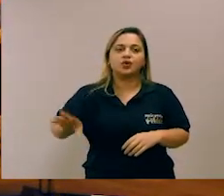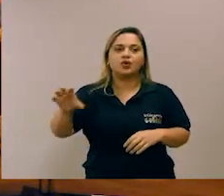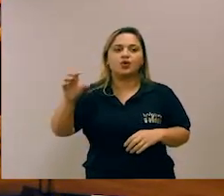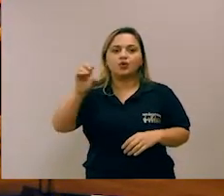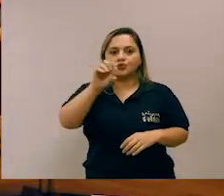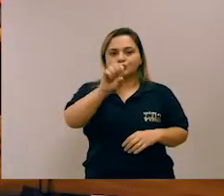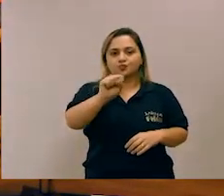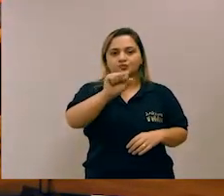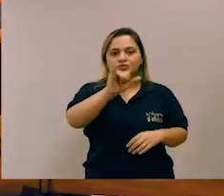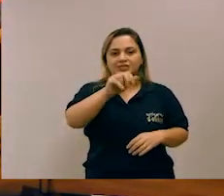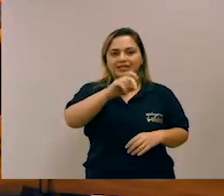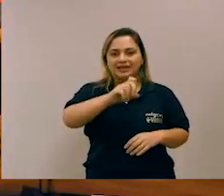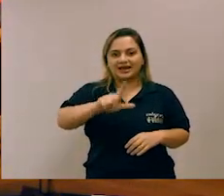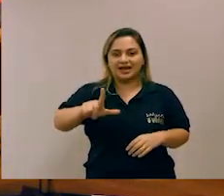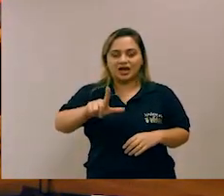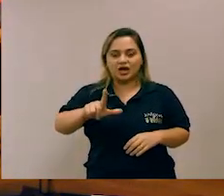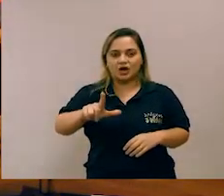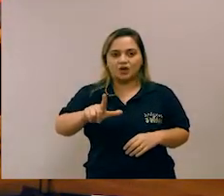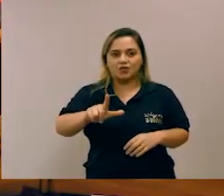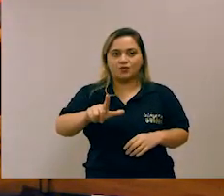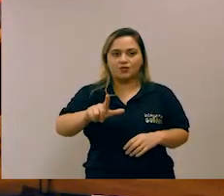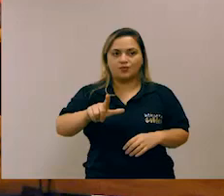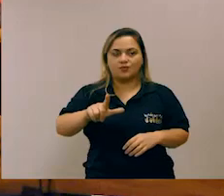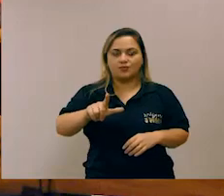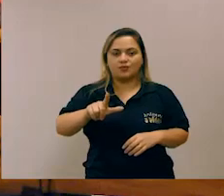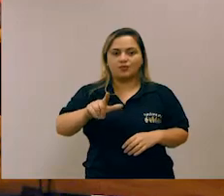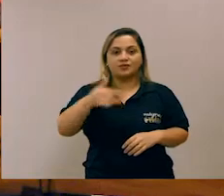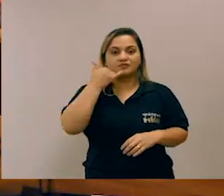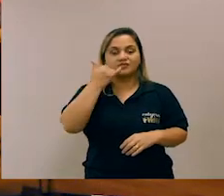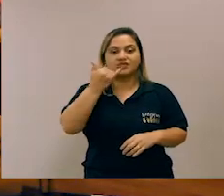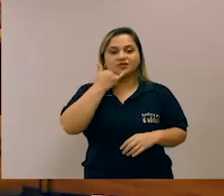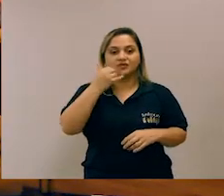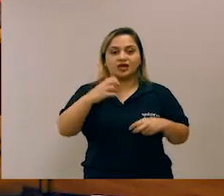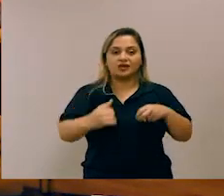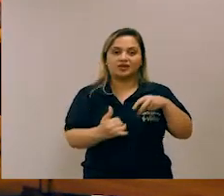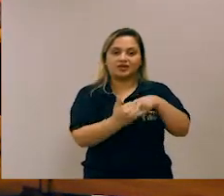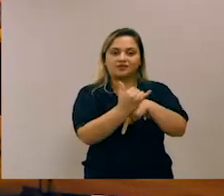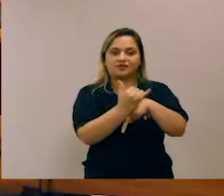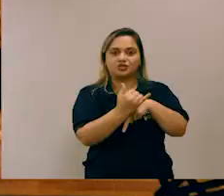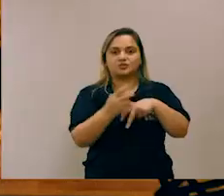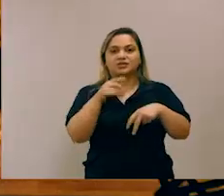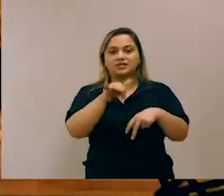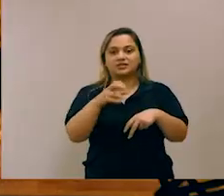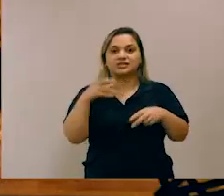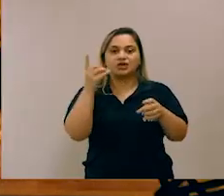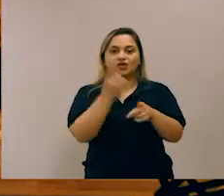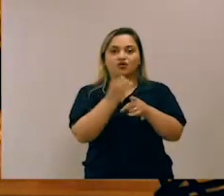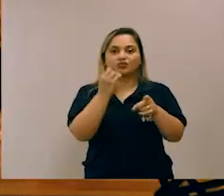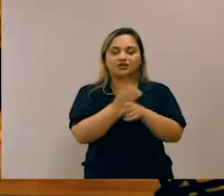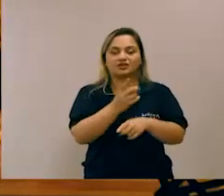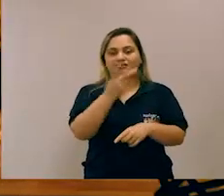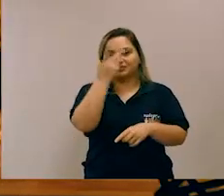of the victims and the IT structure for data processing that you're using.